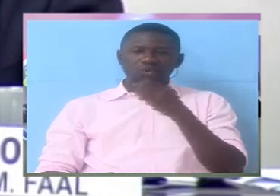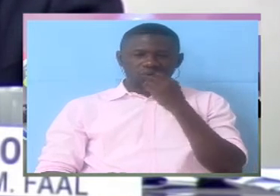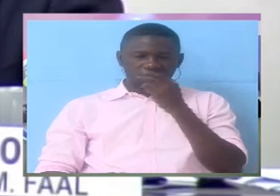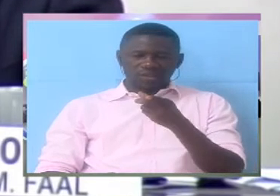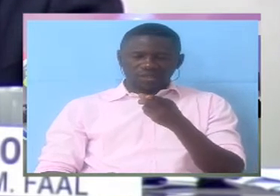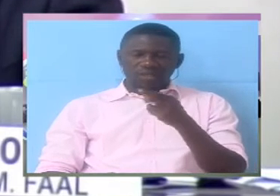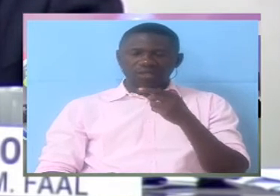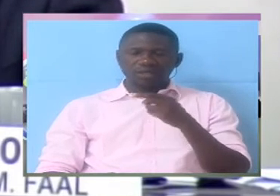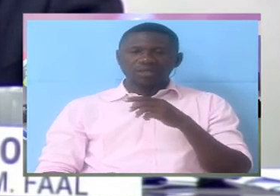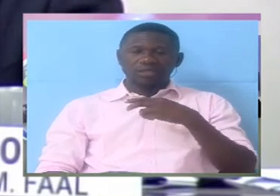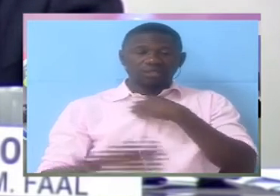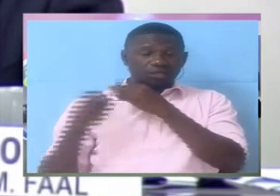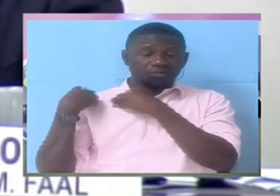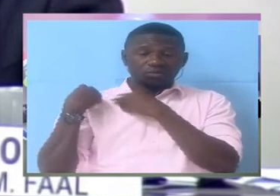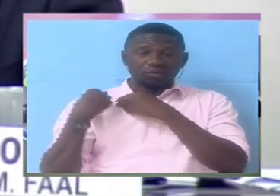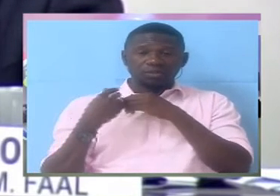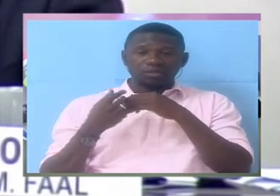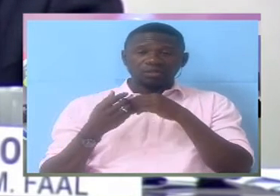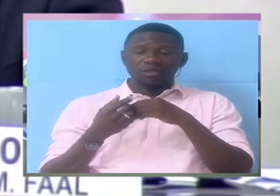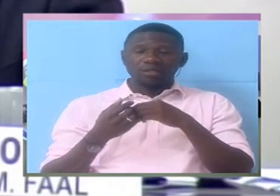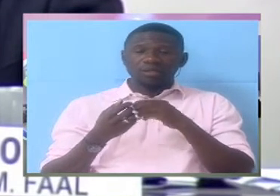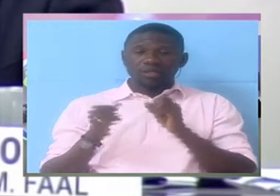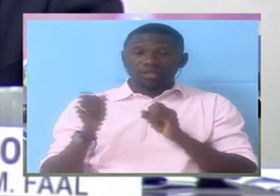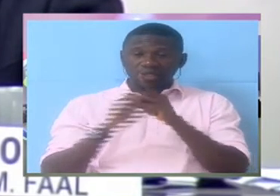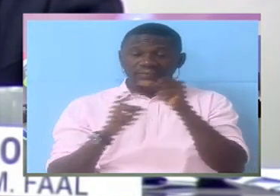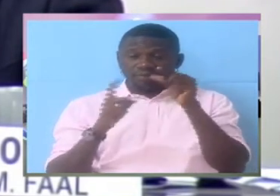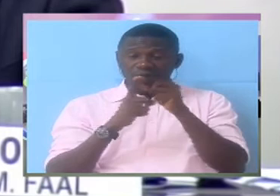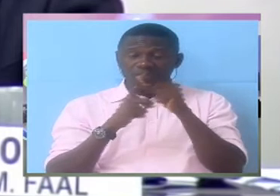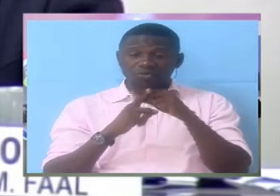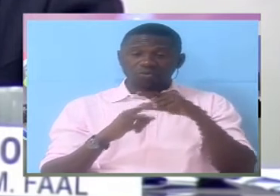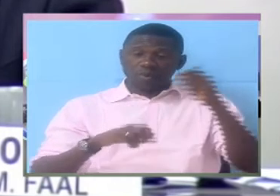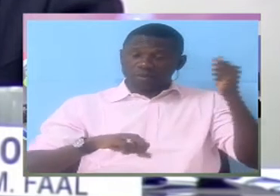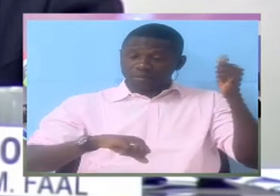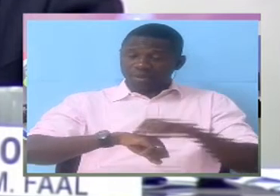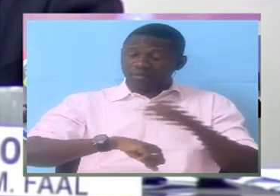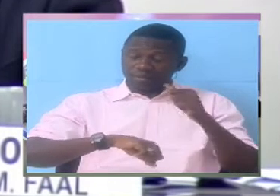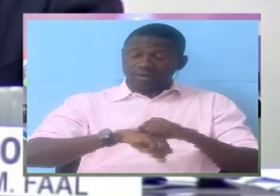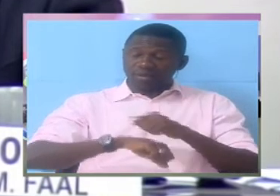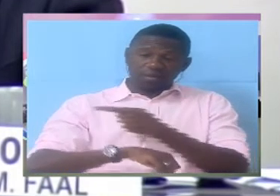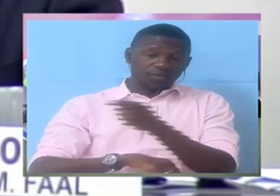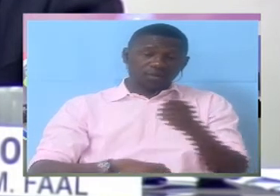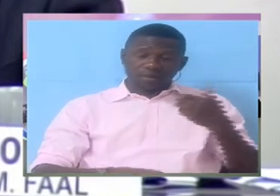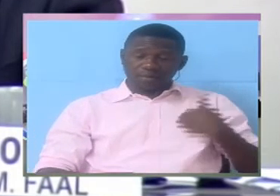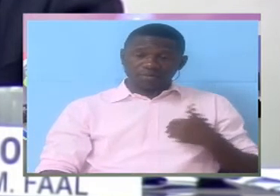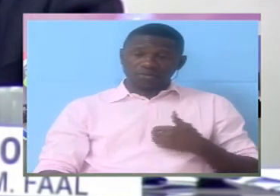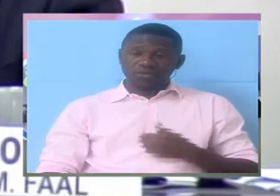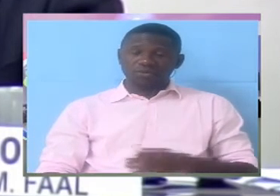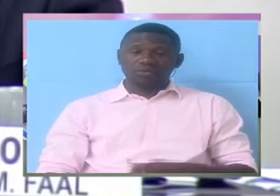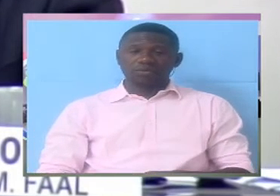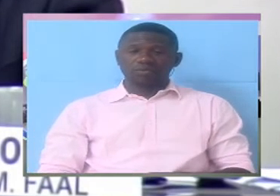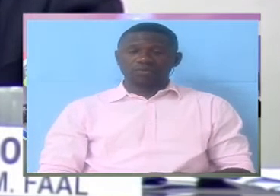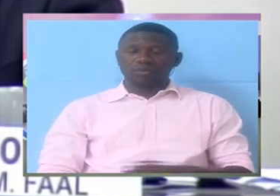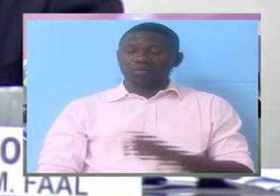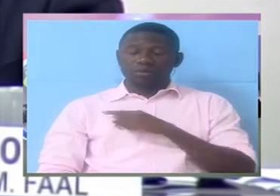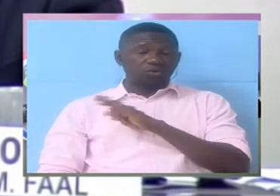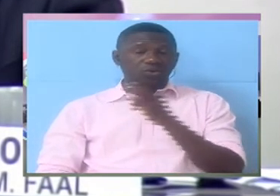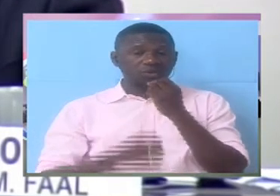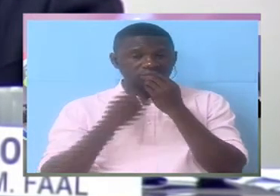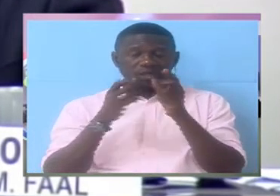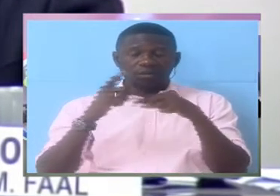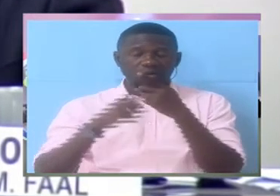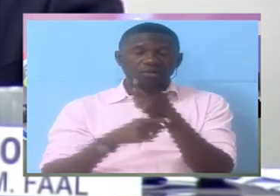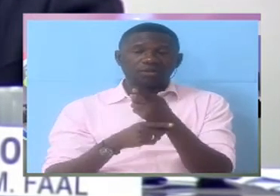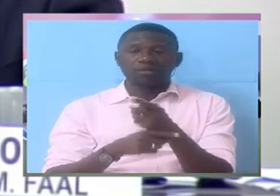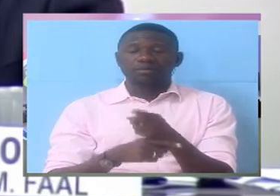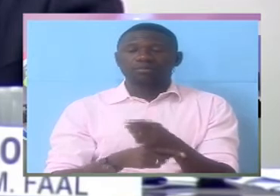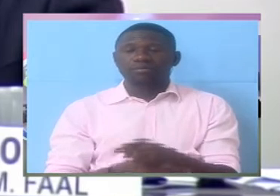people? I am not saying give instructions beat so-and-so person or torture so-and-so person. I'm not saying that. But